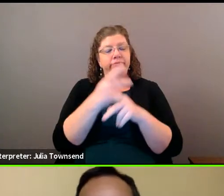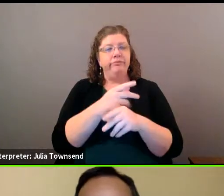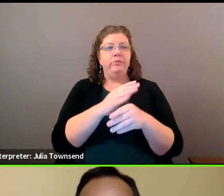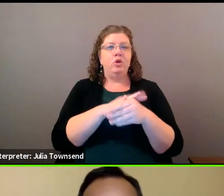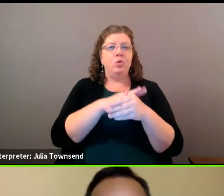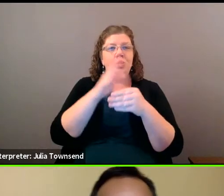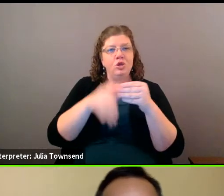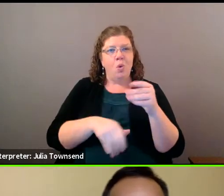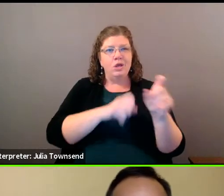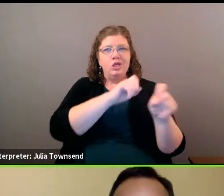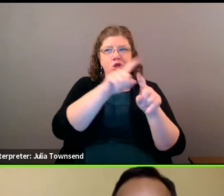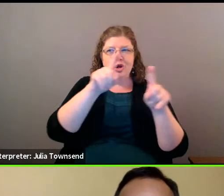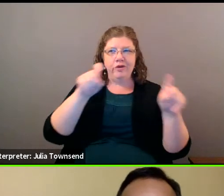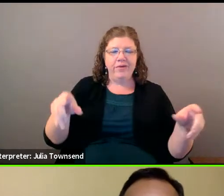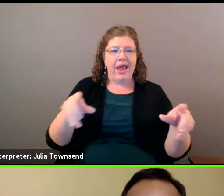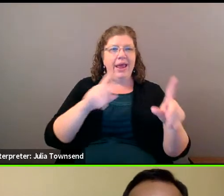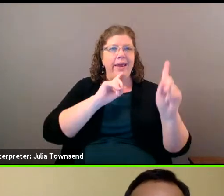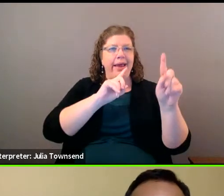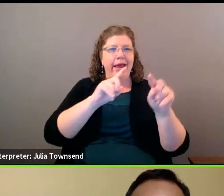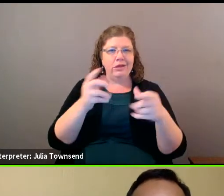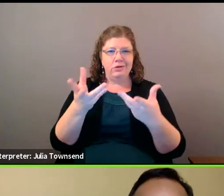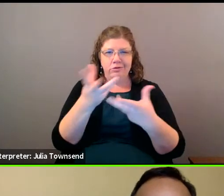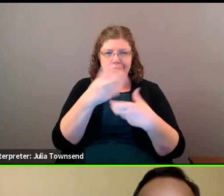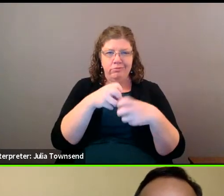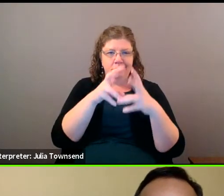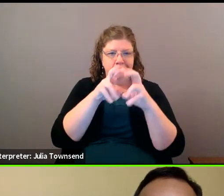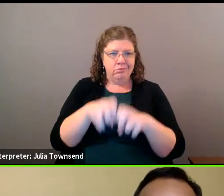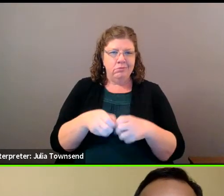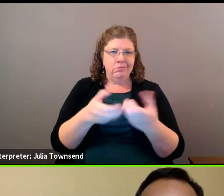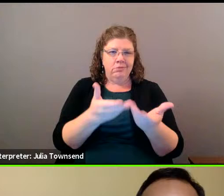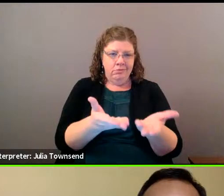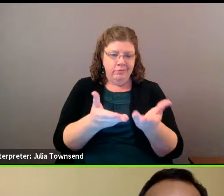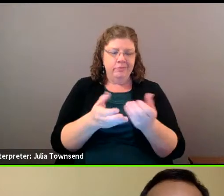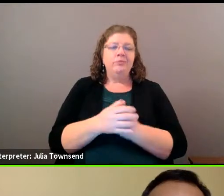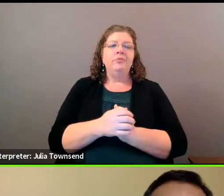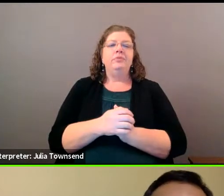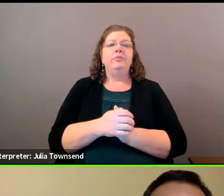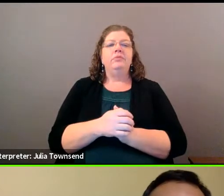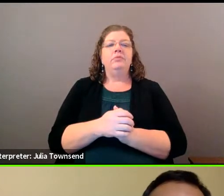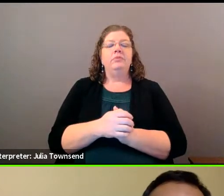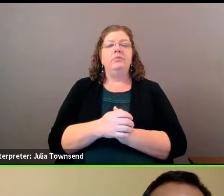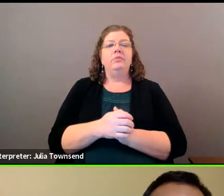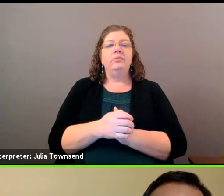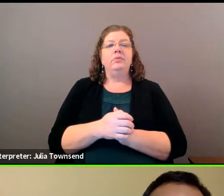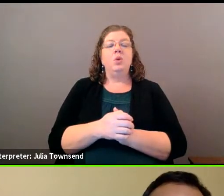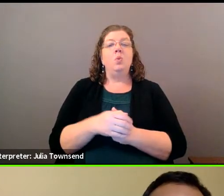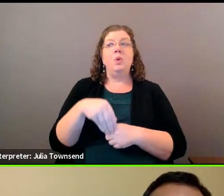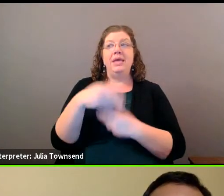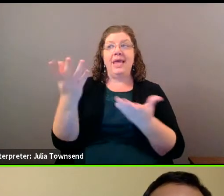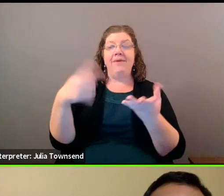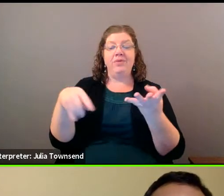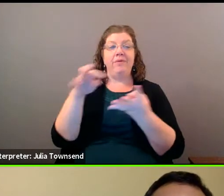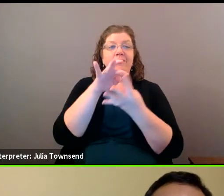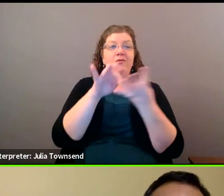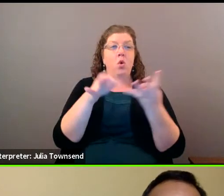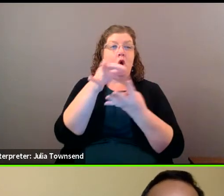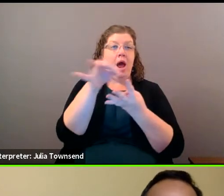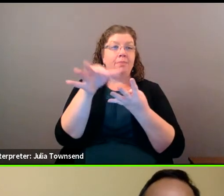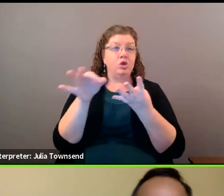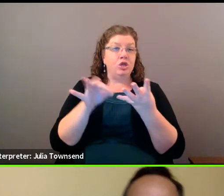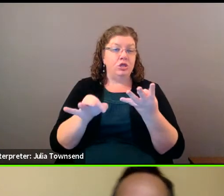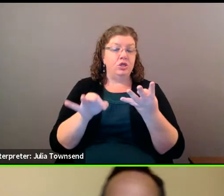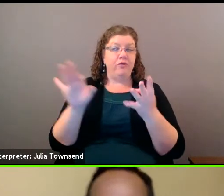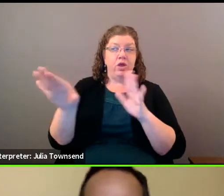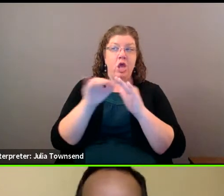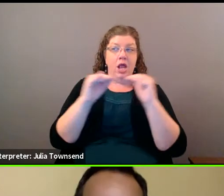of our survey of our beta teachers. And we gave them 4 options of what to choose for their level